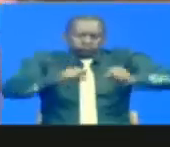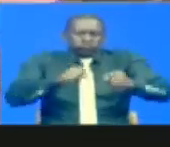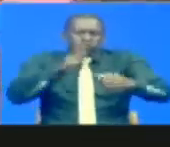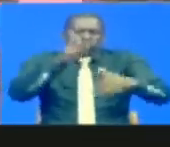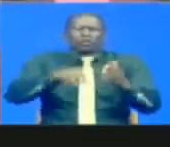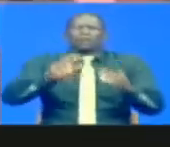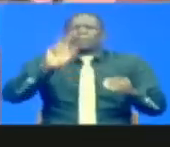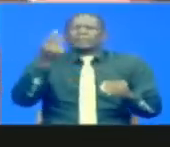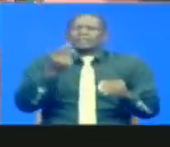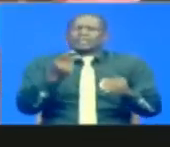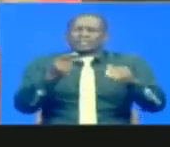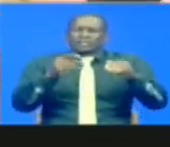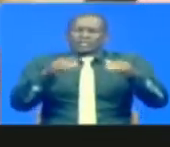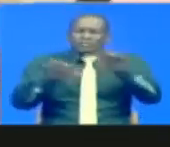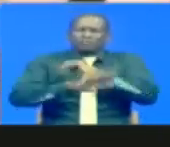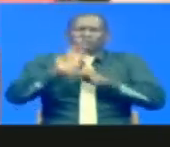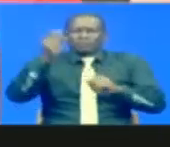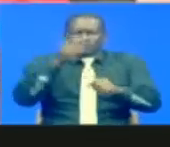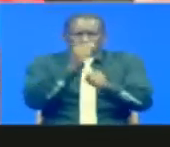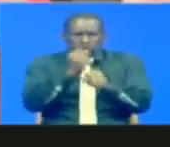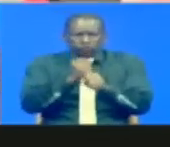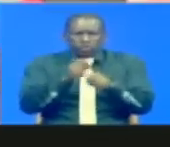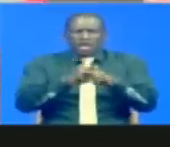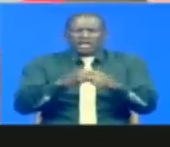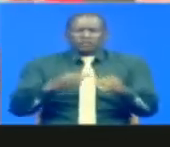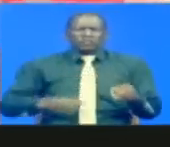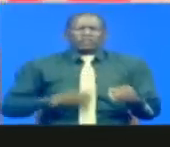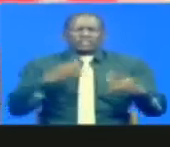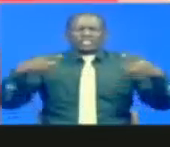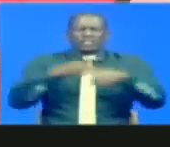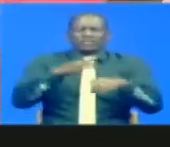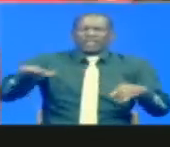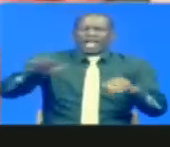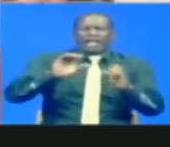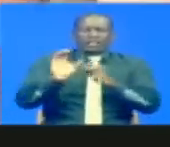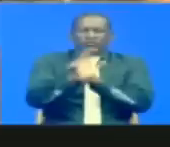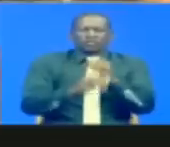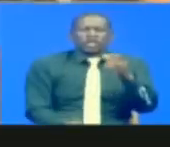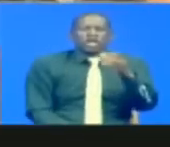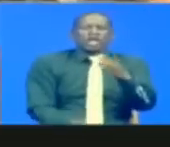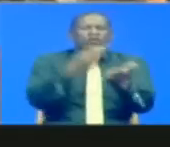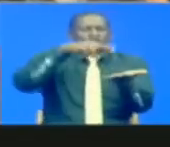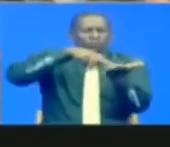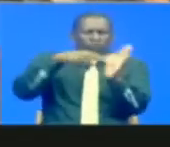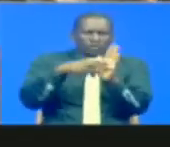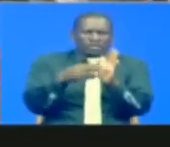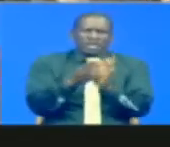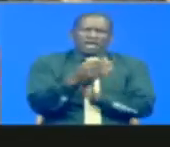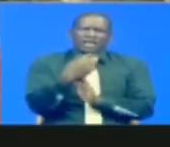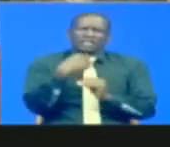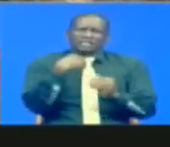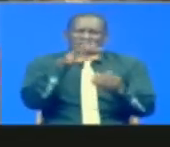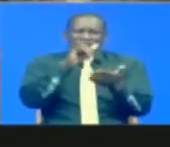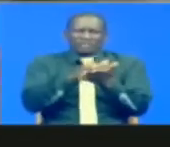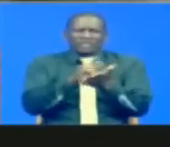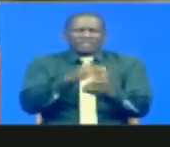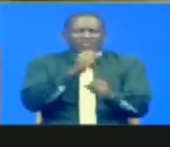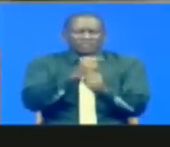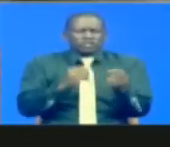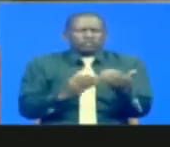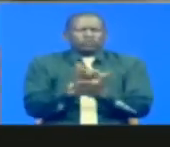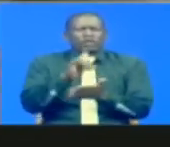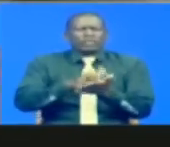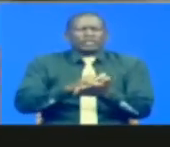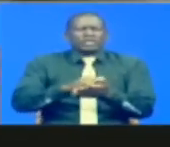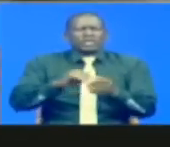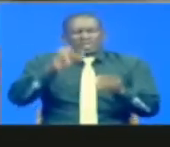he traversed the country launching projects, adding that he is ensuring that the state's plans are being implemented. I've